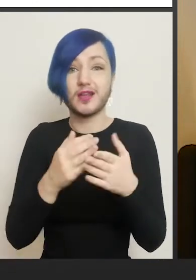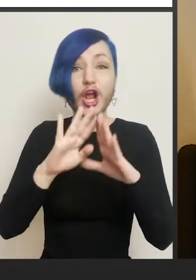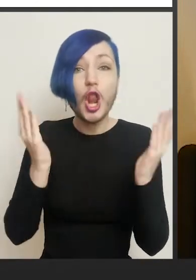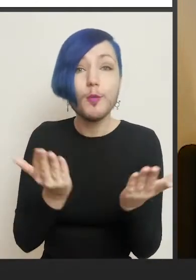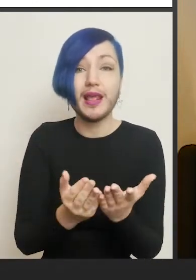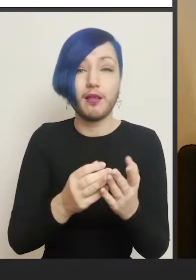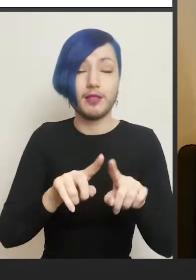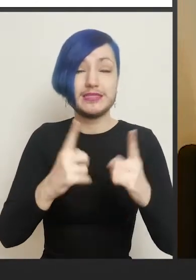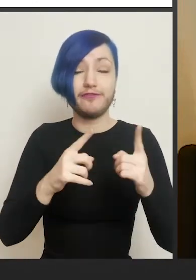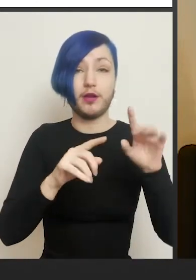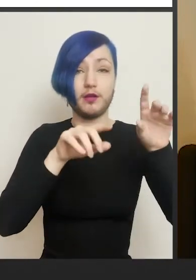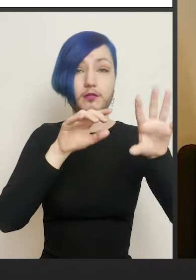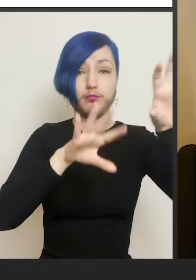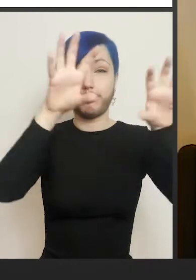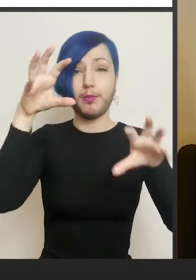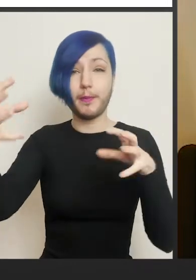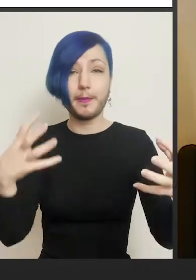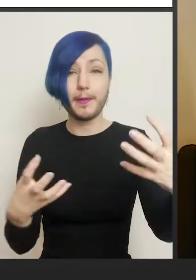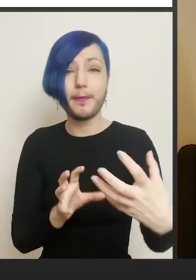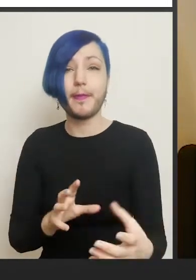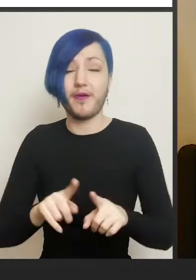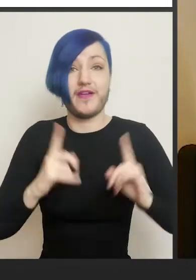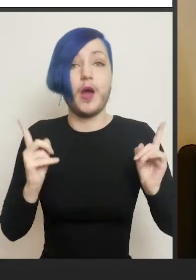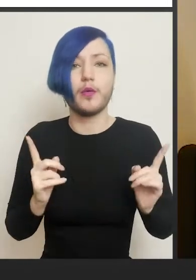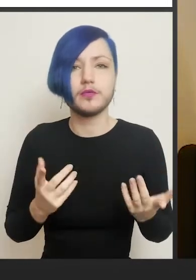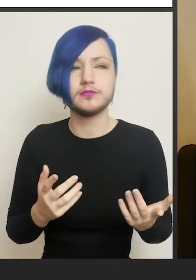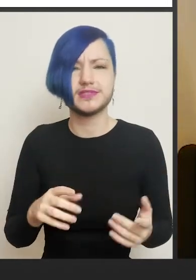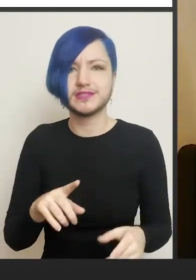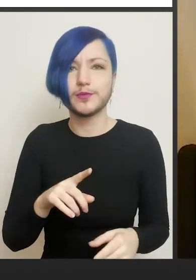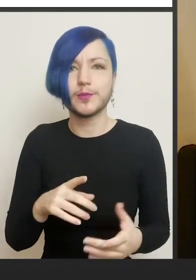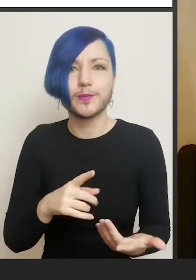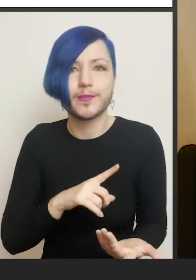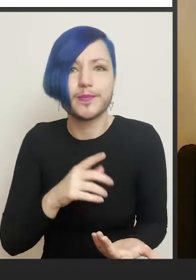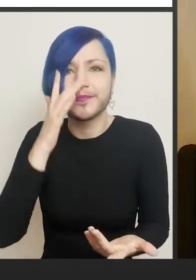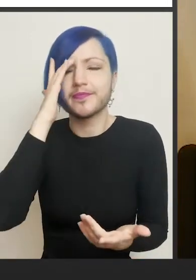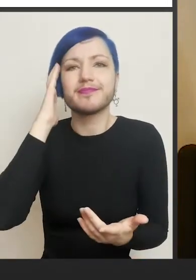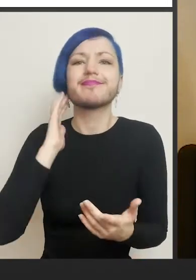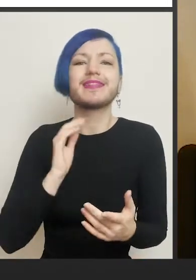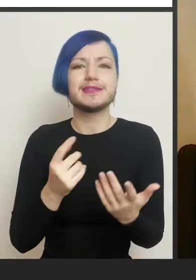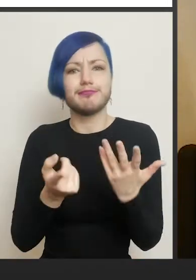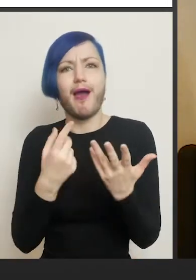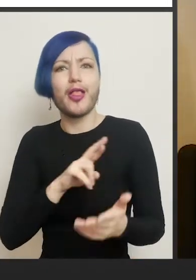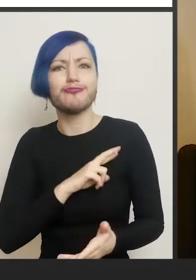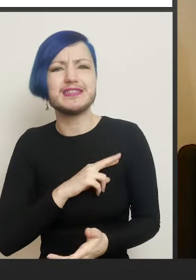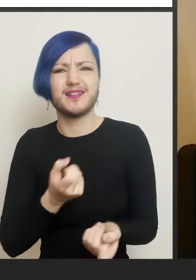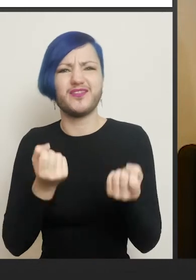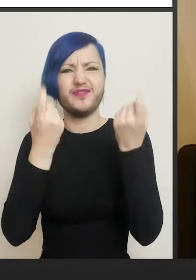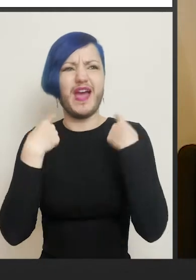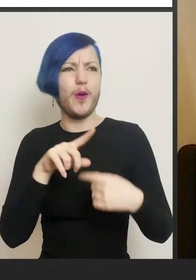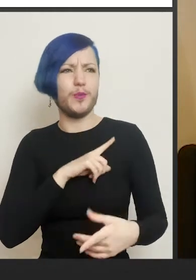around the world as well, which is another reason why it doesn't make sense, because why would it be different around the world otherwise?